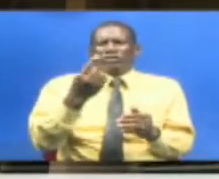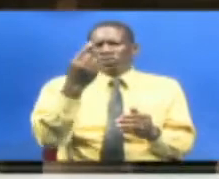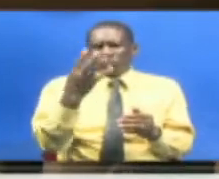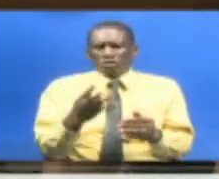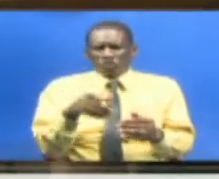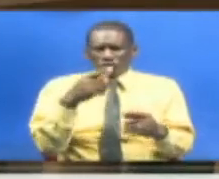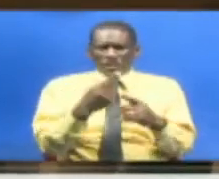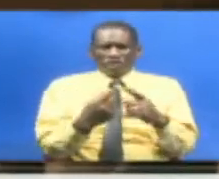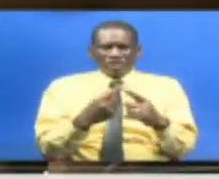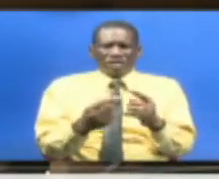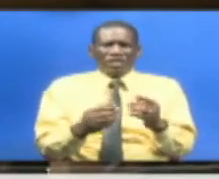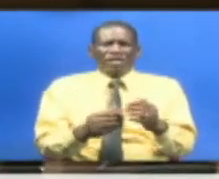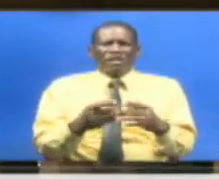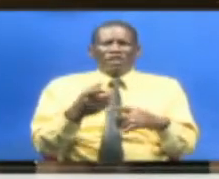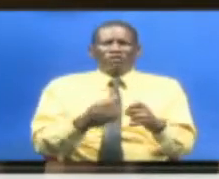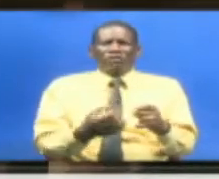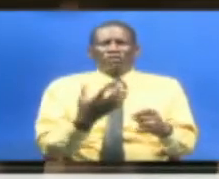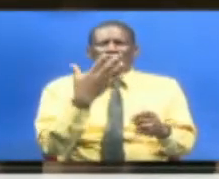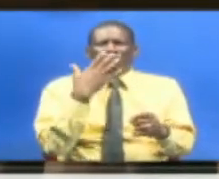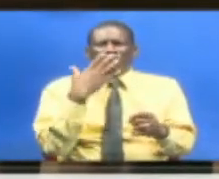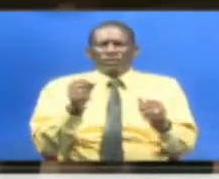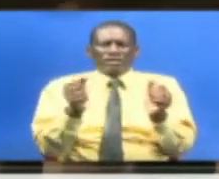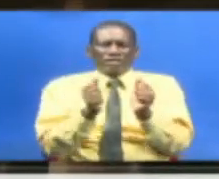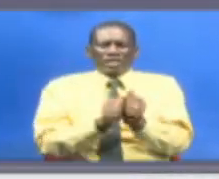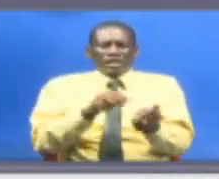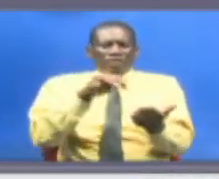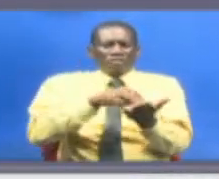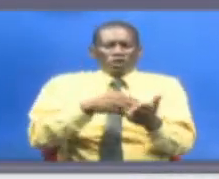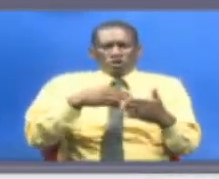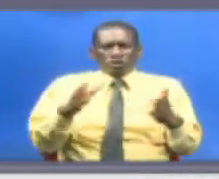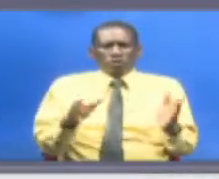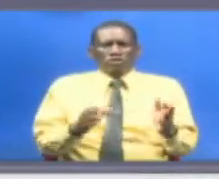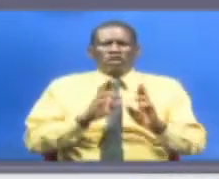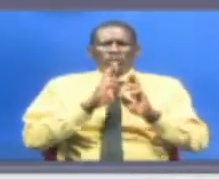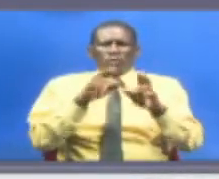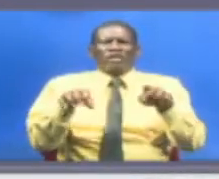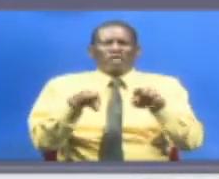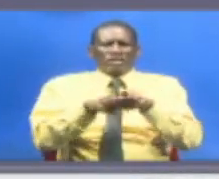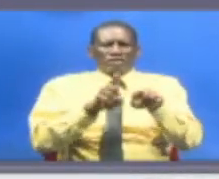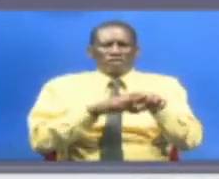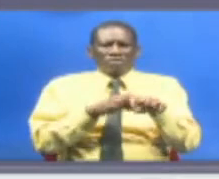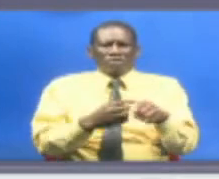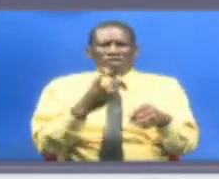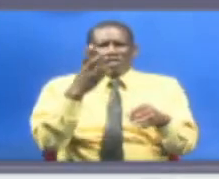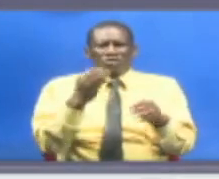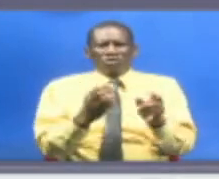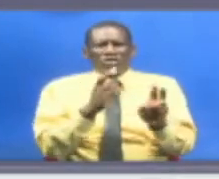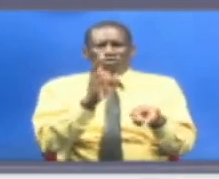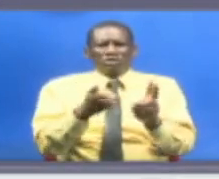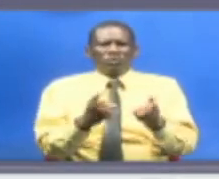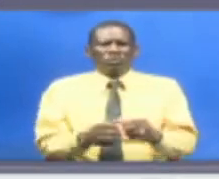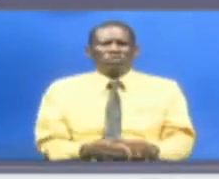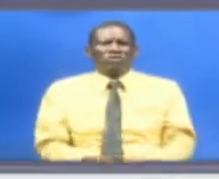year, up from a 510 million loss reported in the same period in 2022.